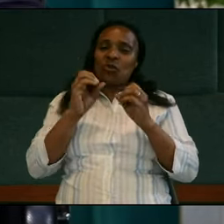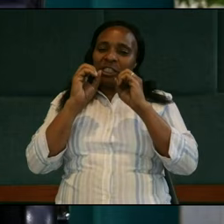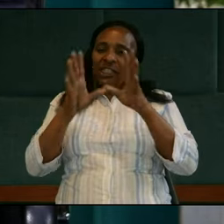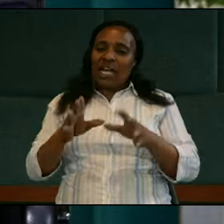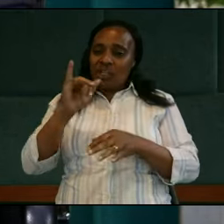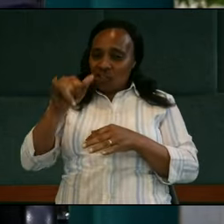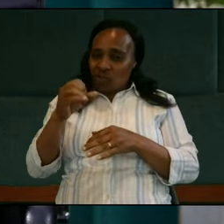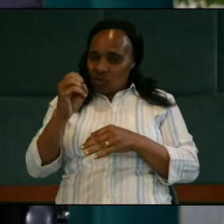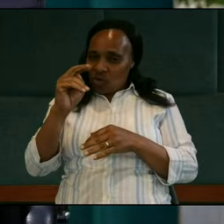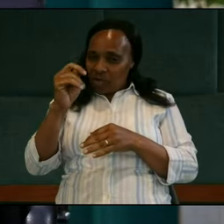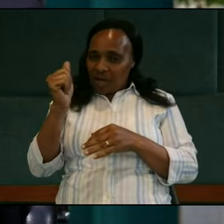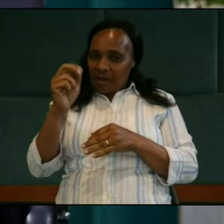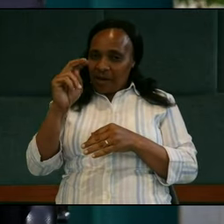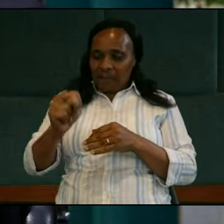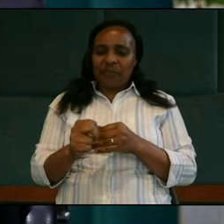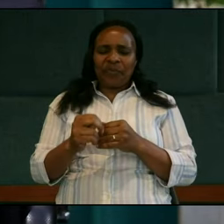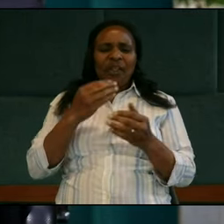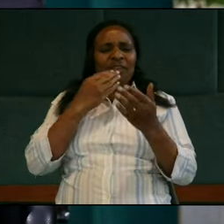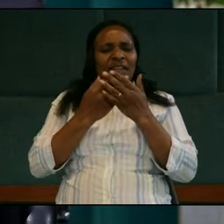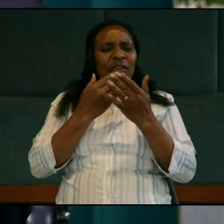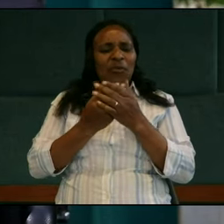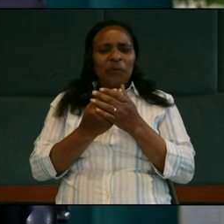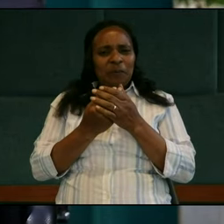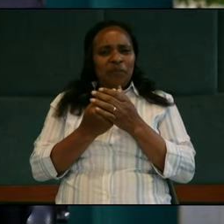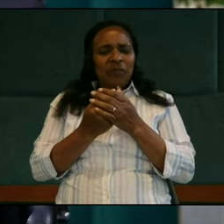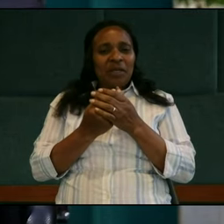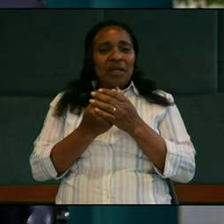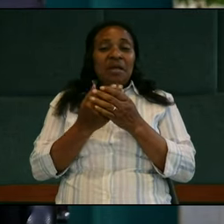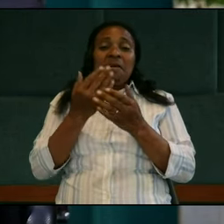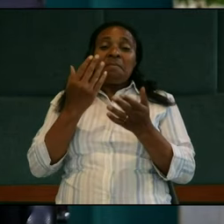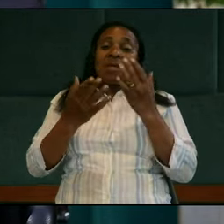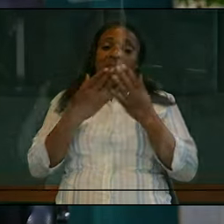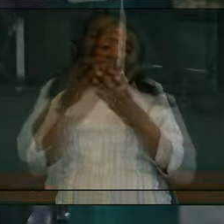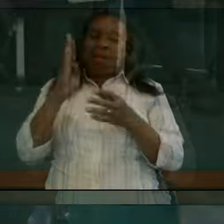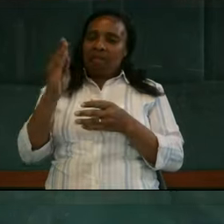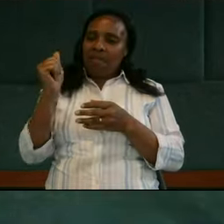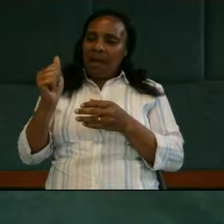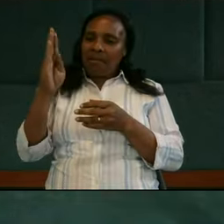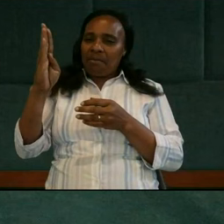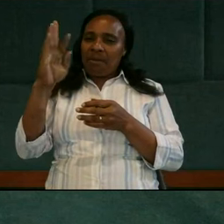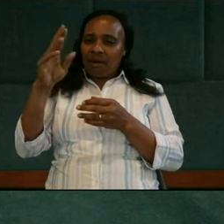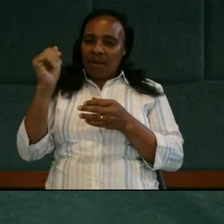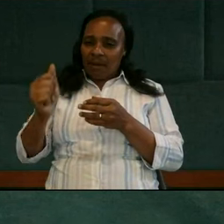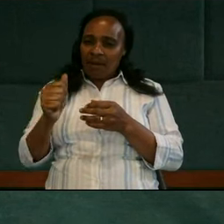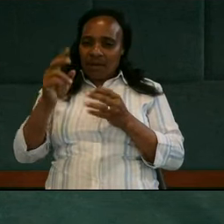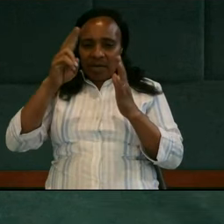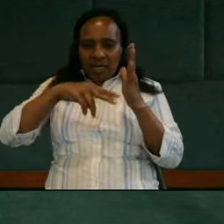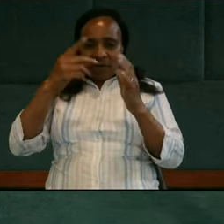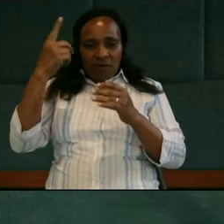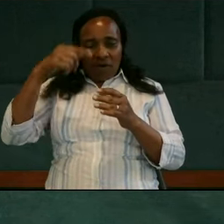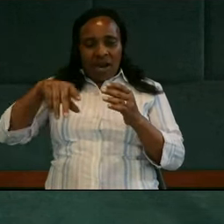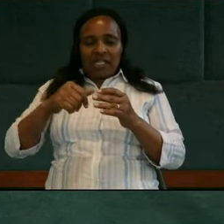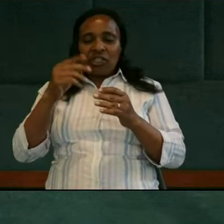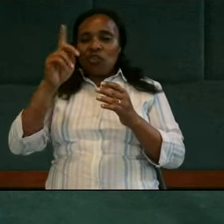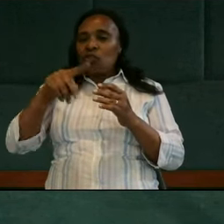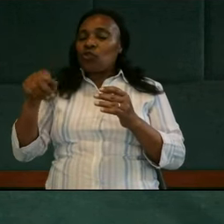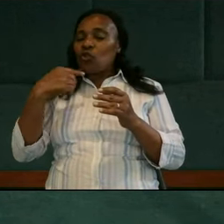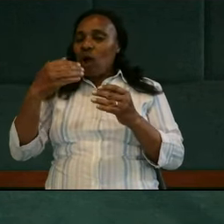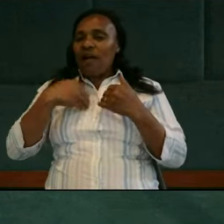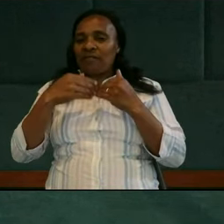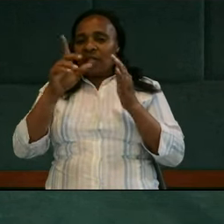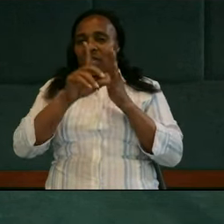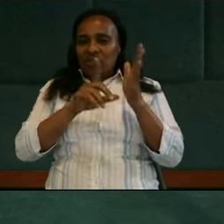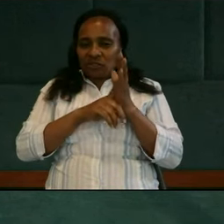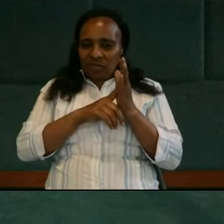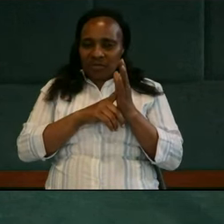Jonan. Thank you, Kevin. Still on that, probably Barbara can read for us from the punchlines, and for those who have the lesson, or